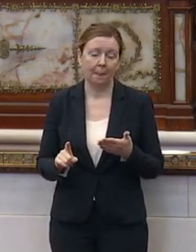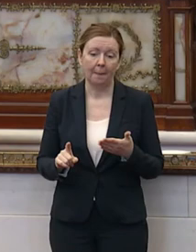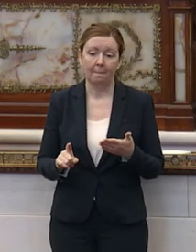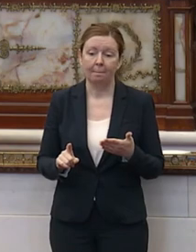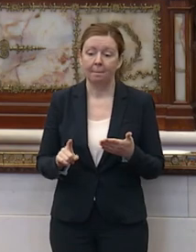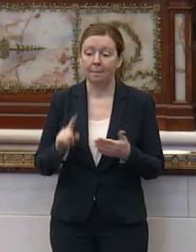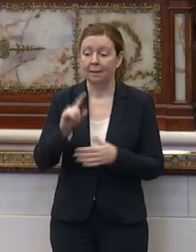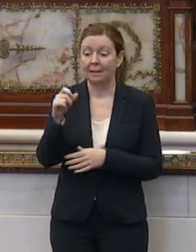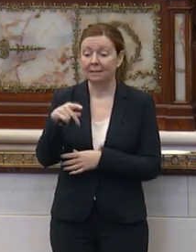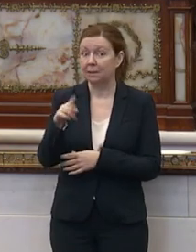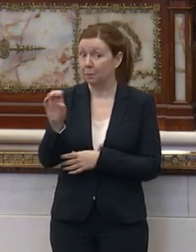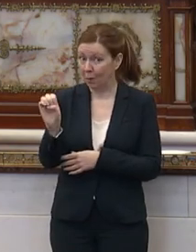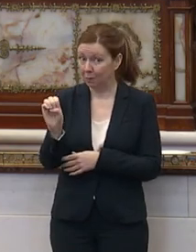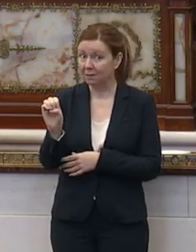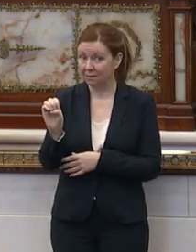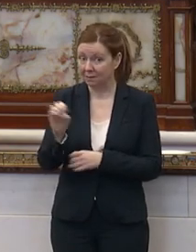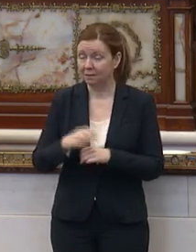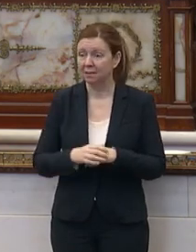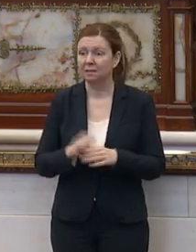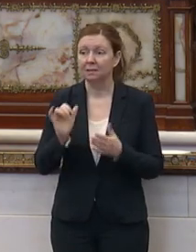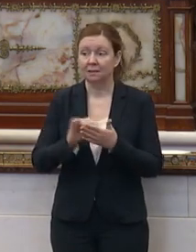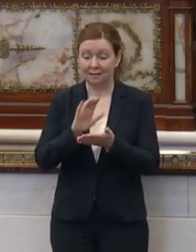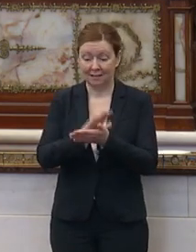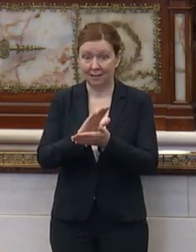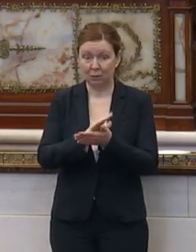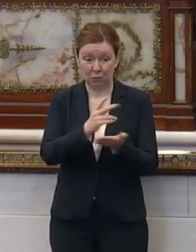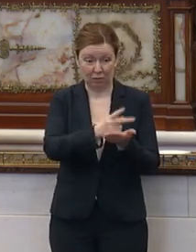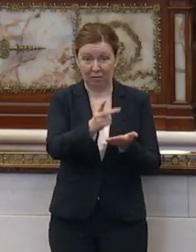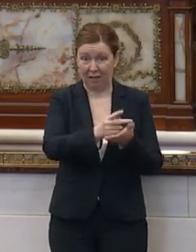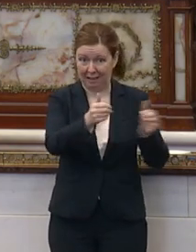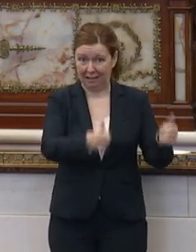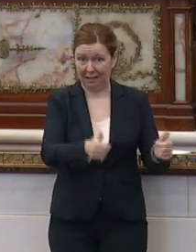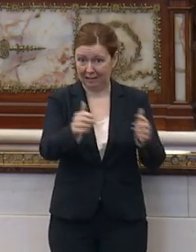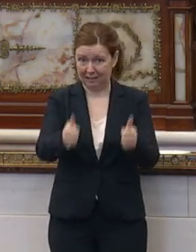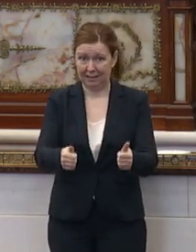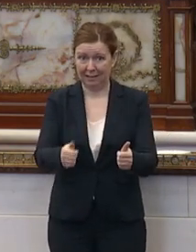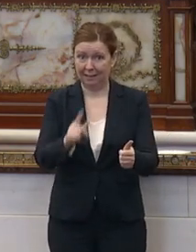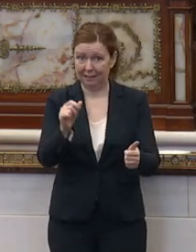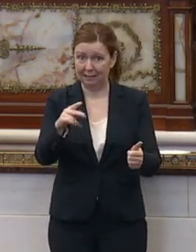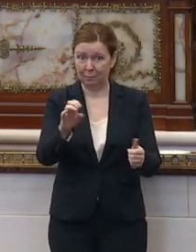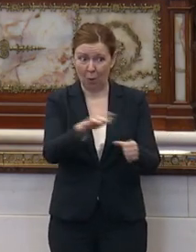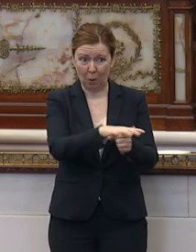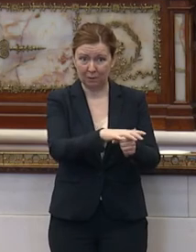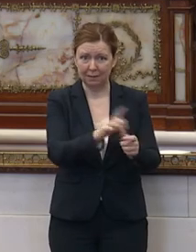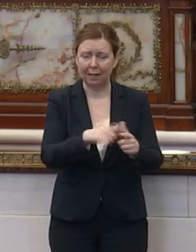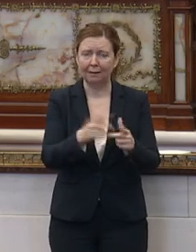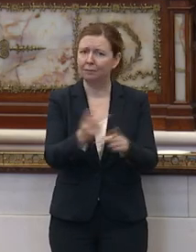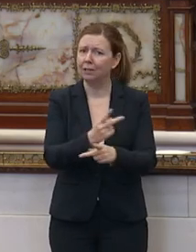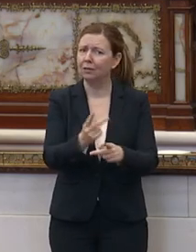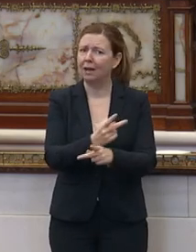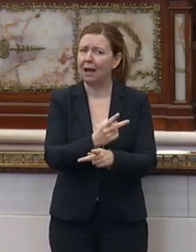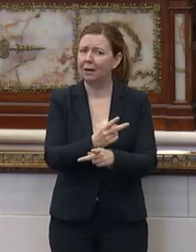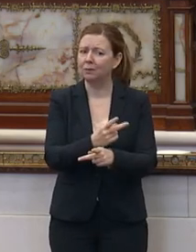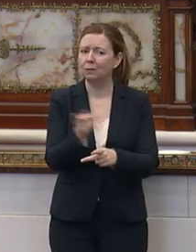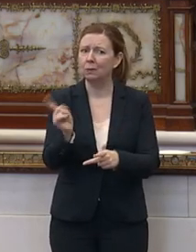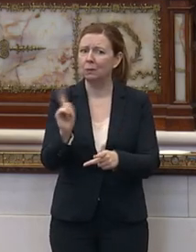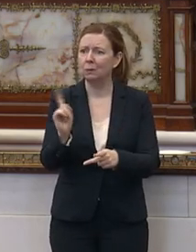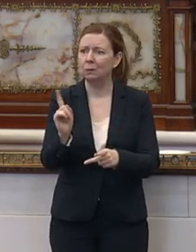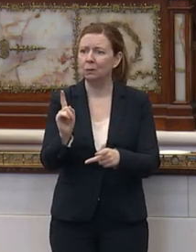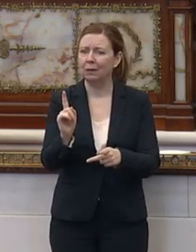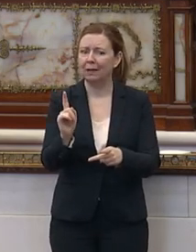the zip codes that schools are failing in, and then calculate where